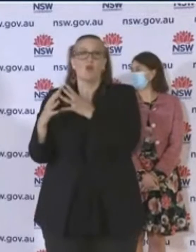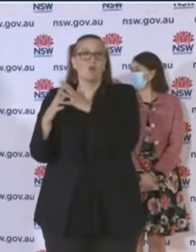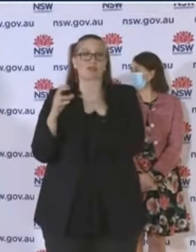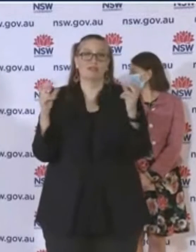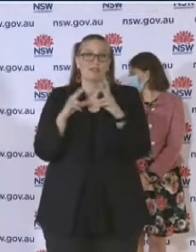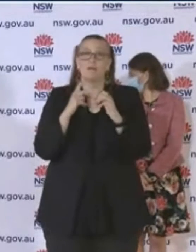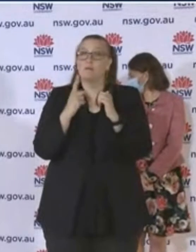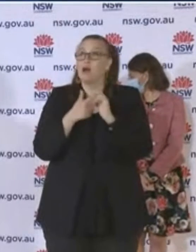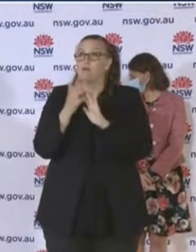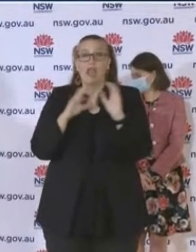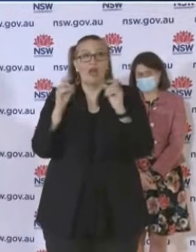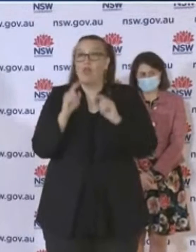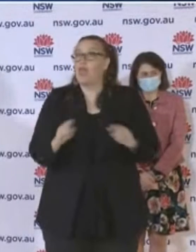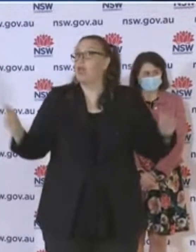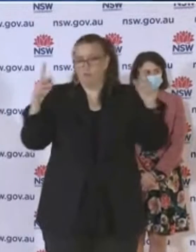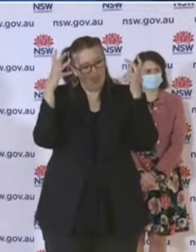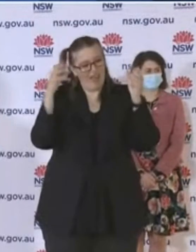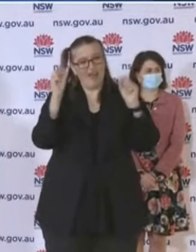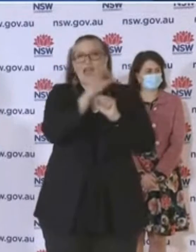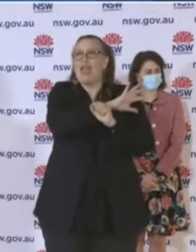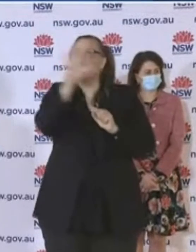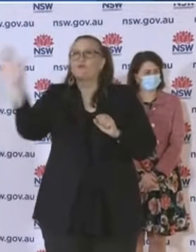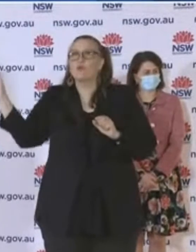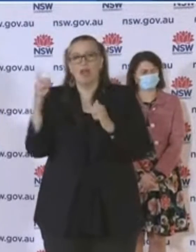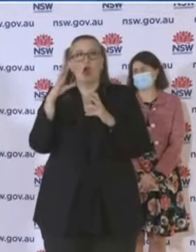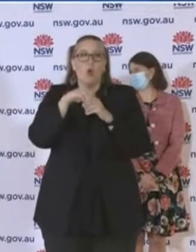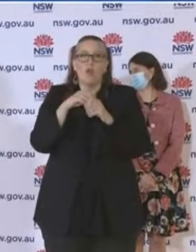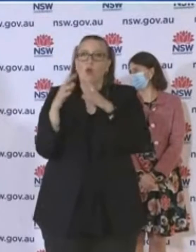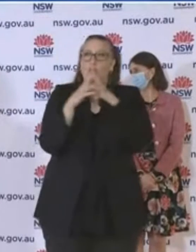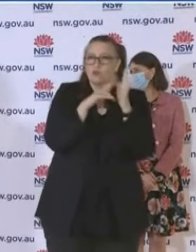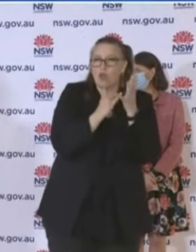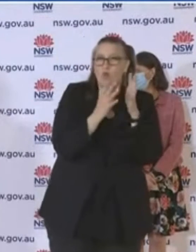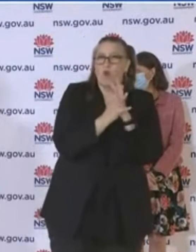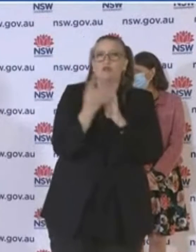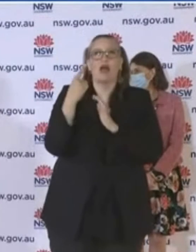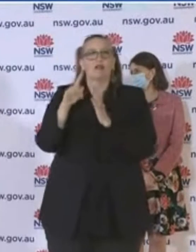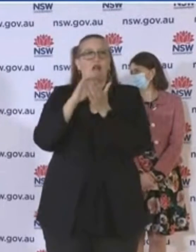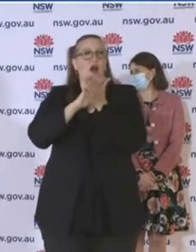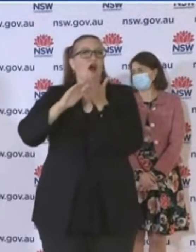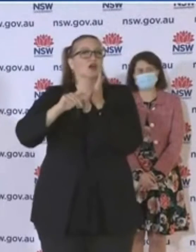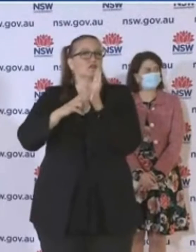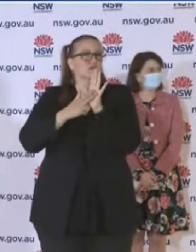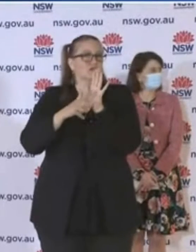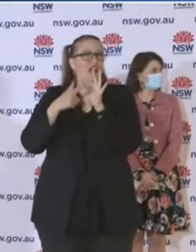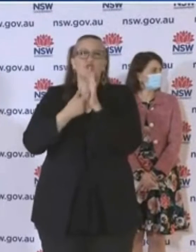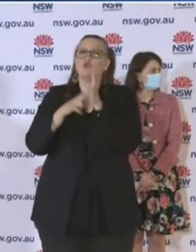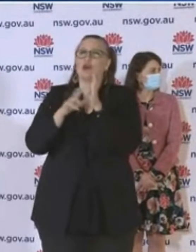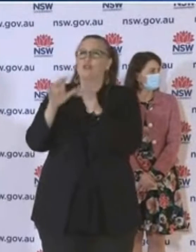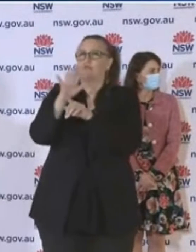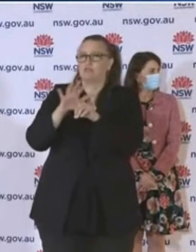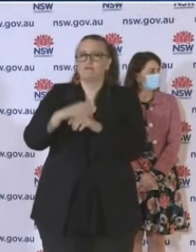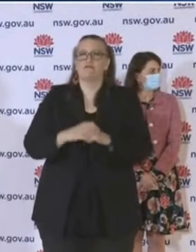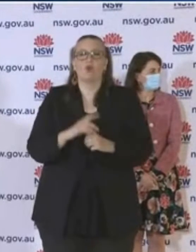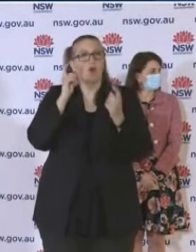Wales and the Hunter. Where suburbs with most cases and we're most concerned about continue to be around the areas of